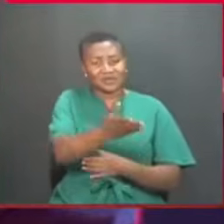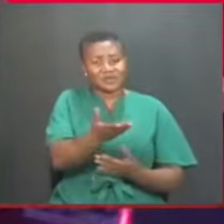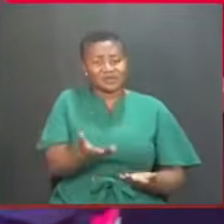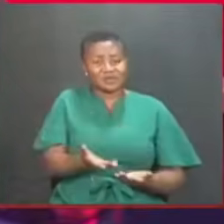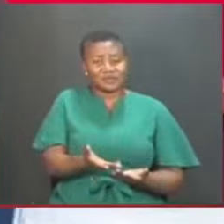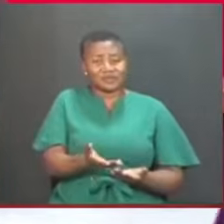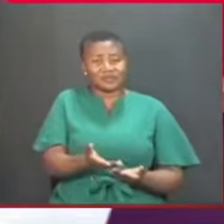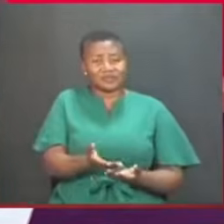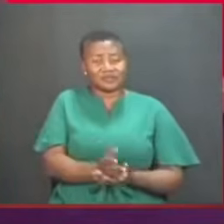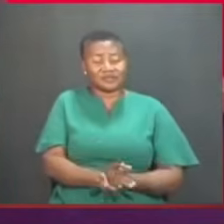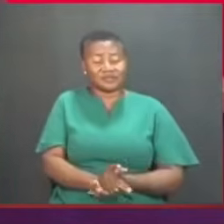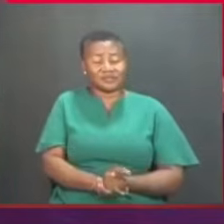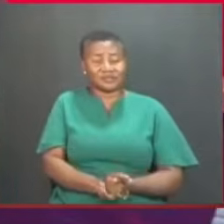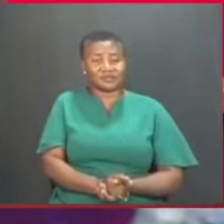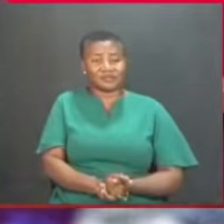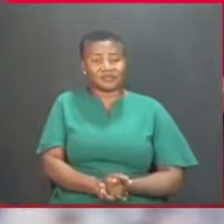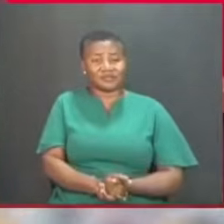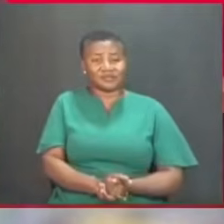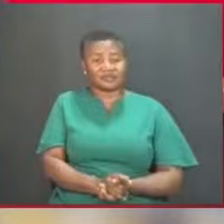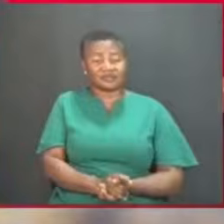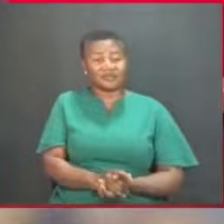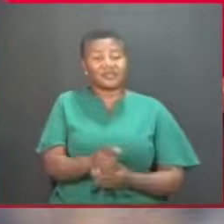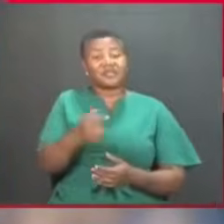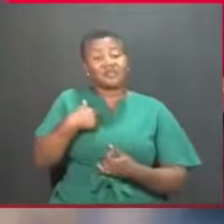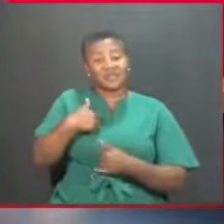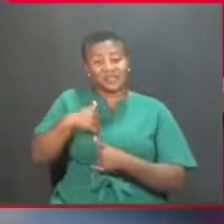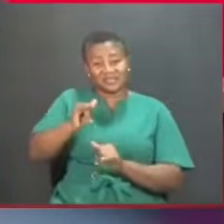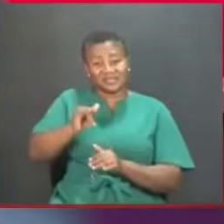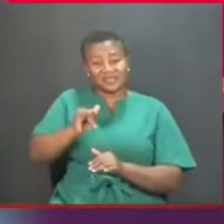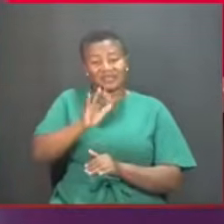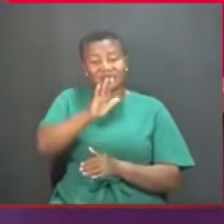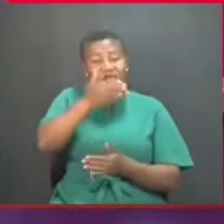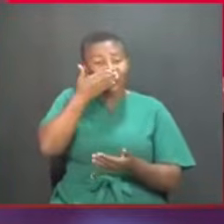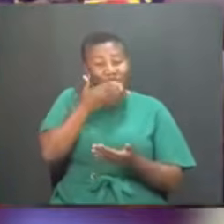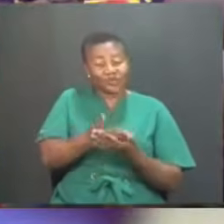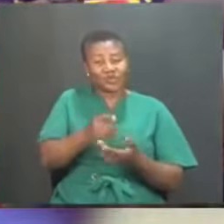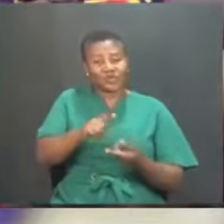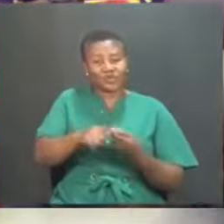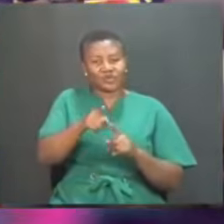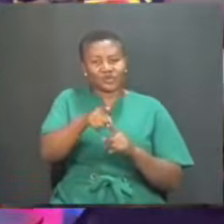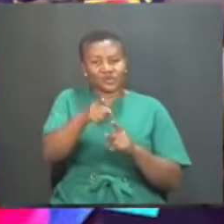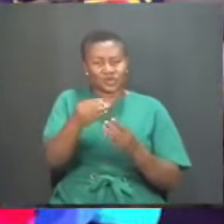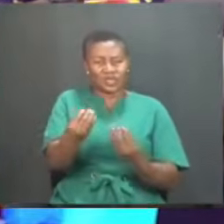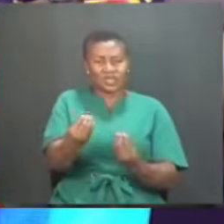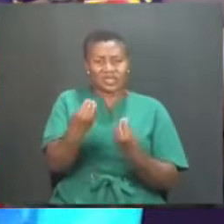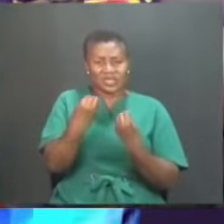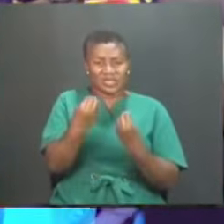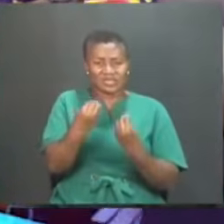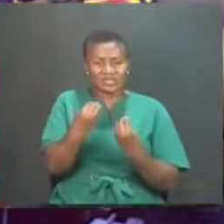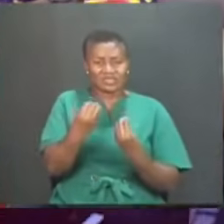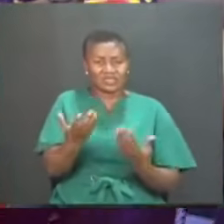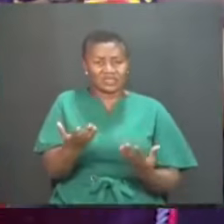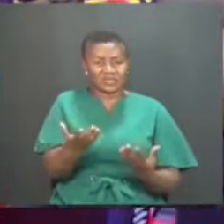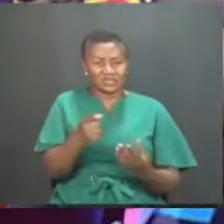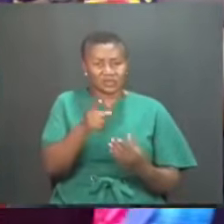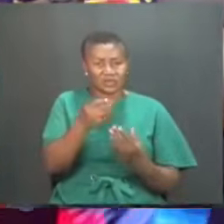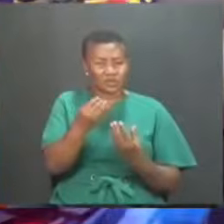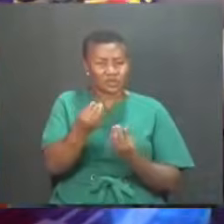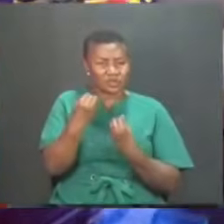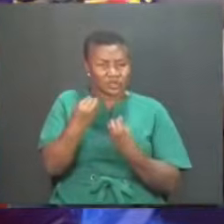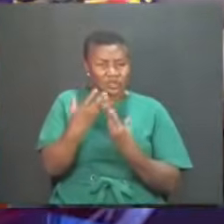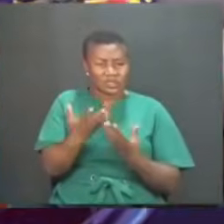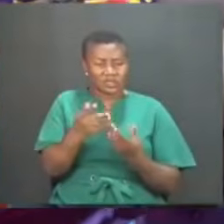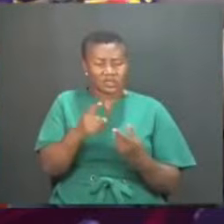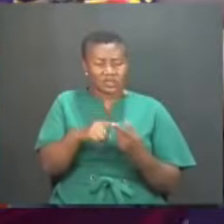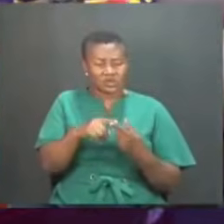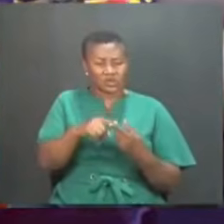I remain your very good friend. And Yes. you have taught us in this house the need for all of us to aspire